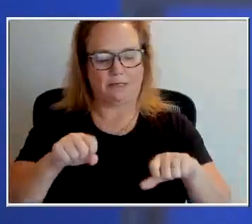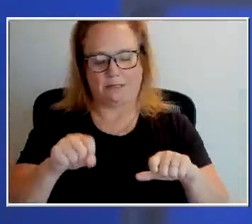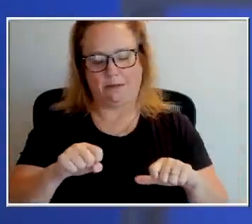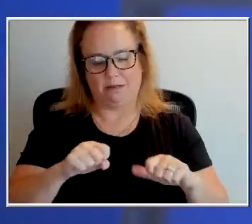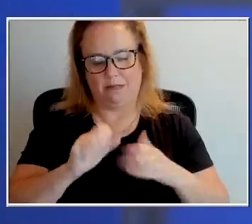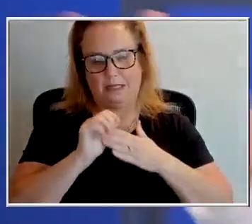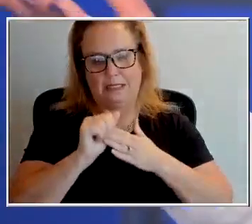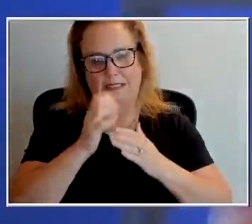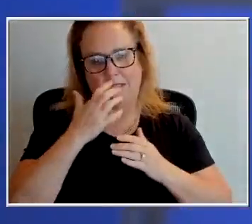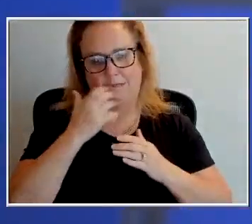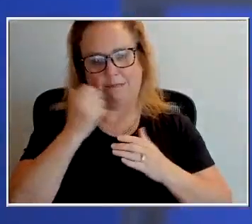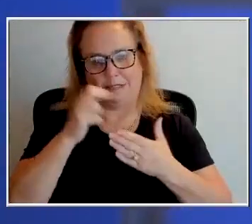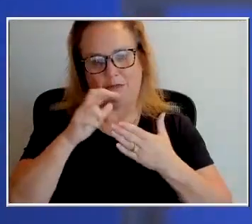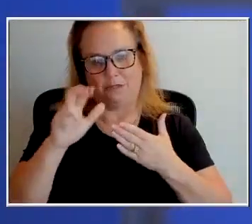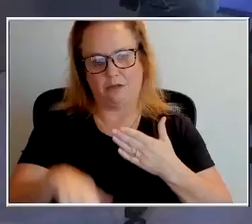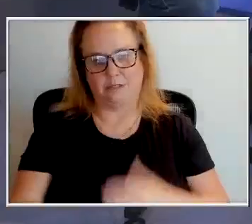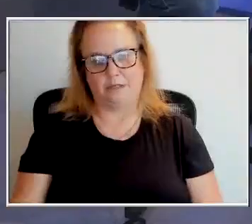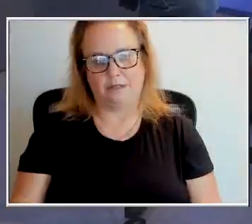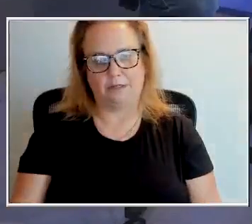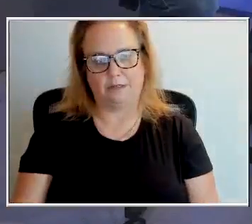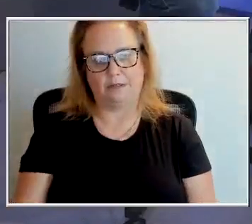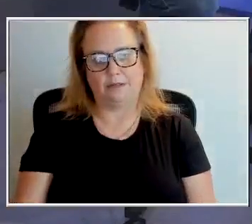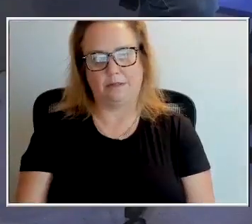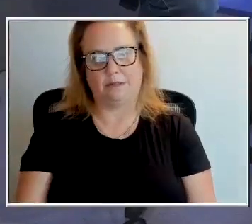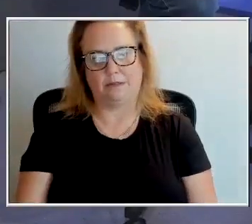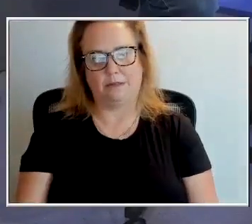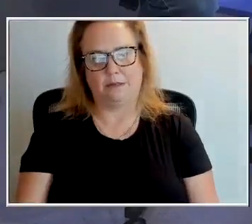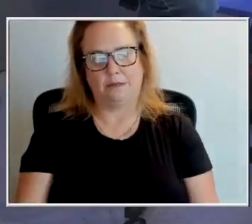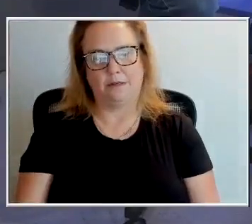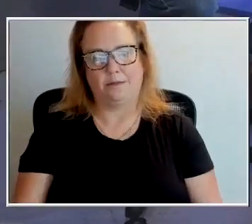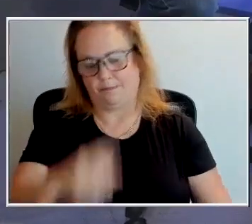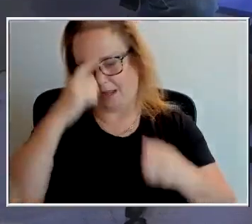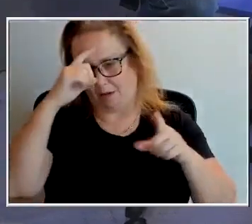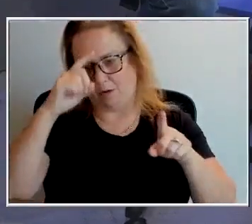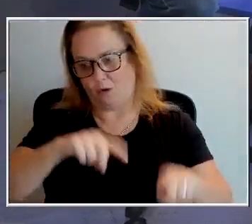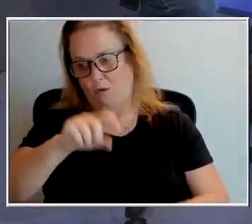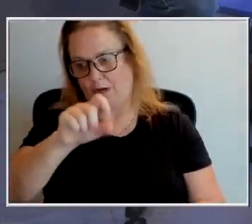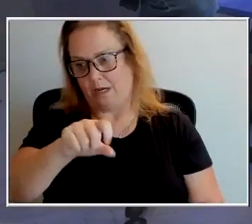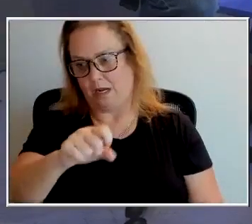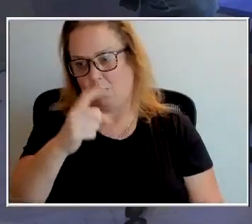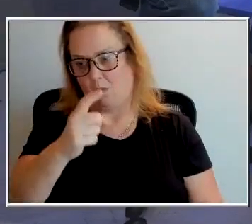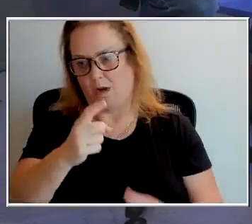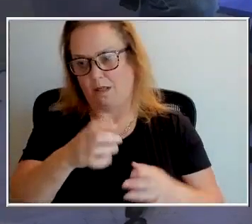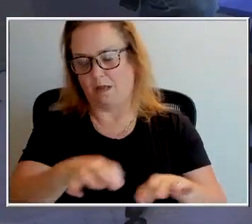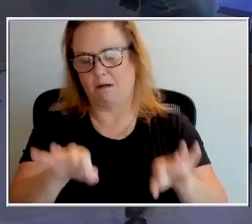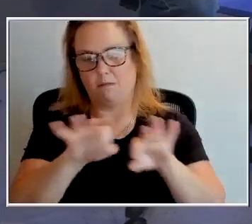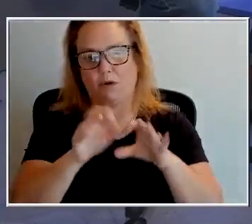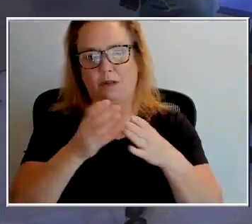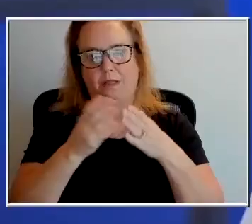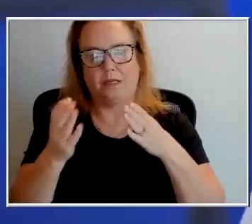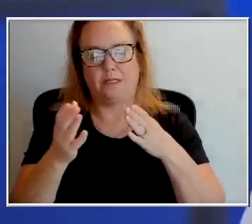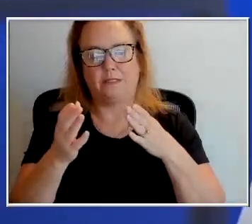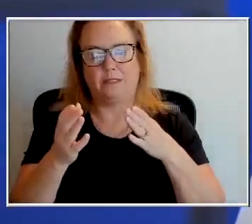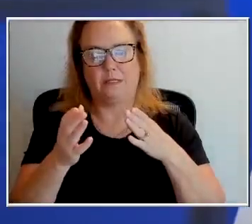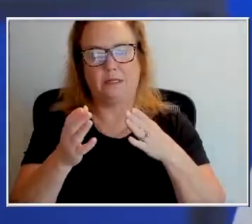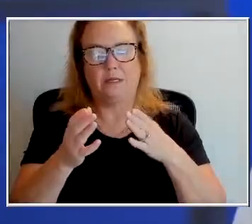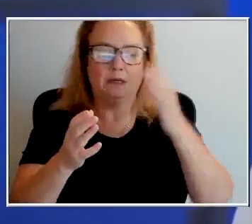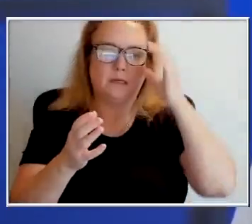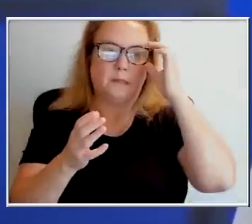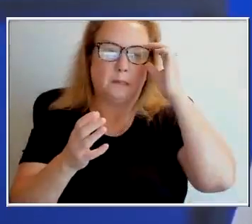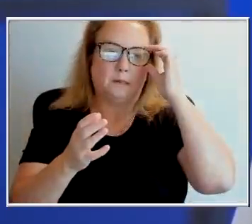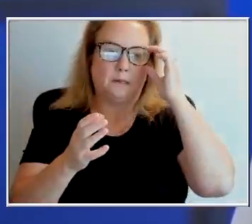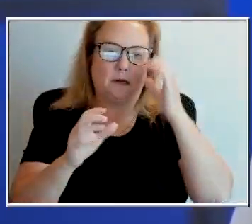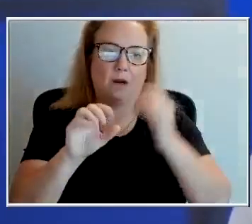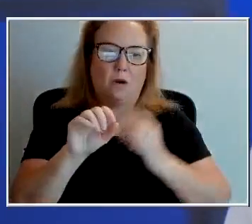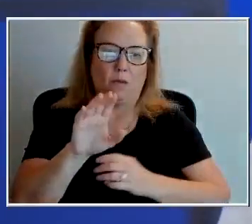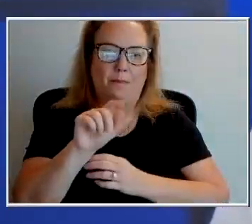the best outcomes. Do you have? Yeah, I would agree. I mean, I think one of the key things from that question, I think that kind of underlying is obesity